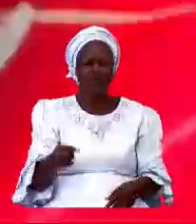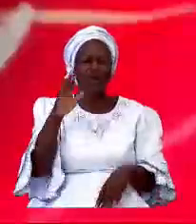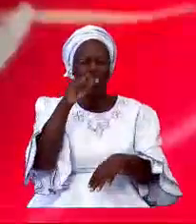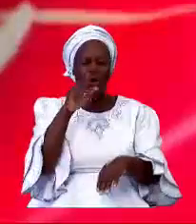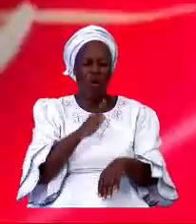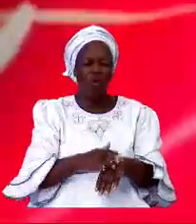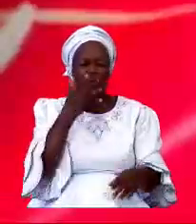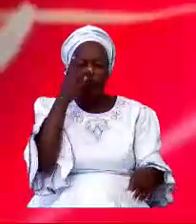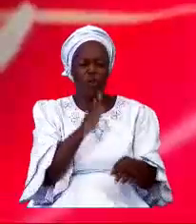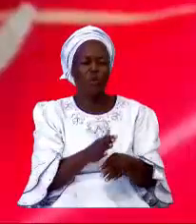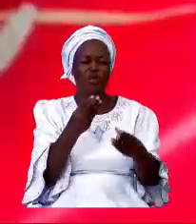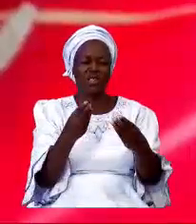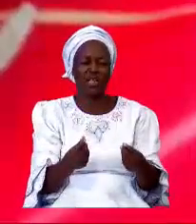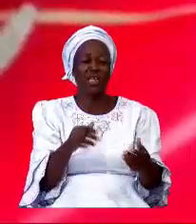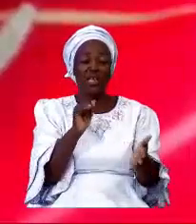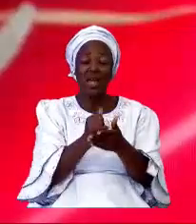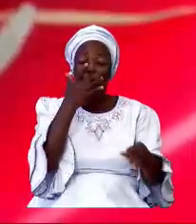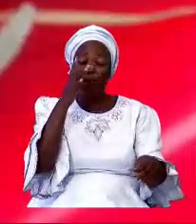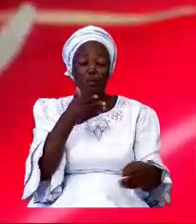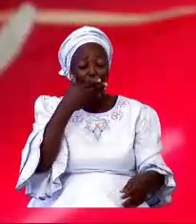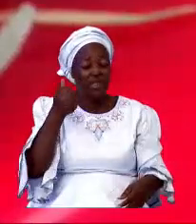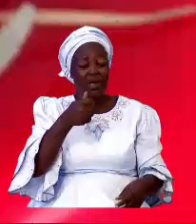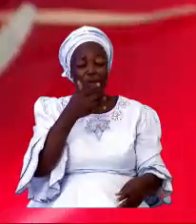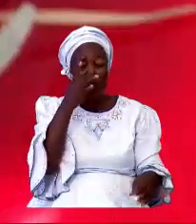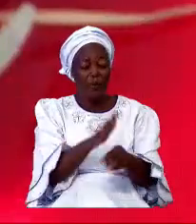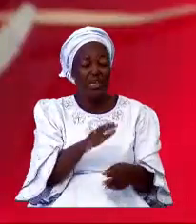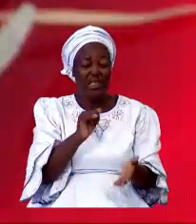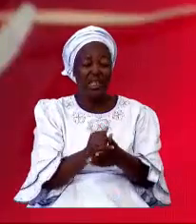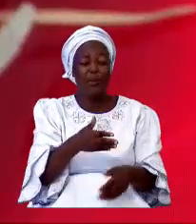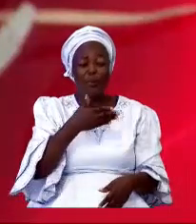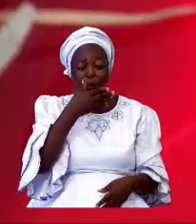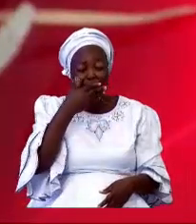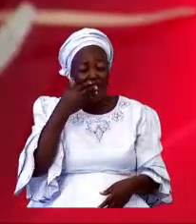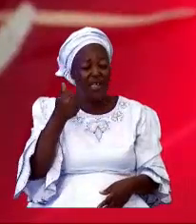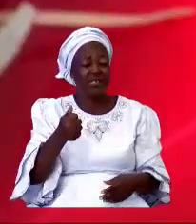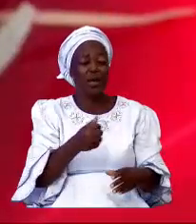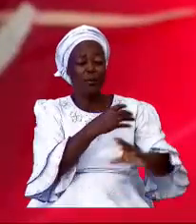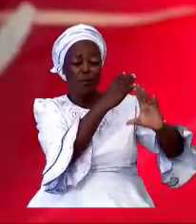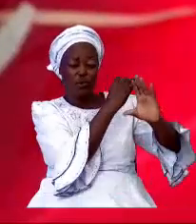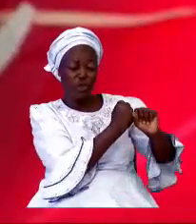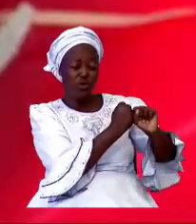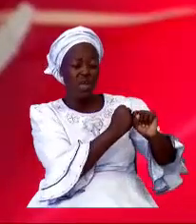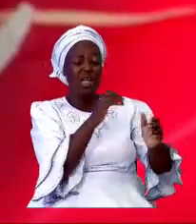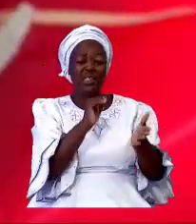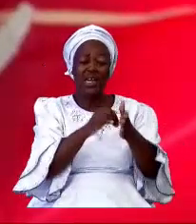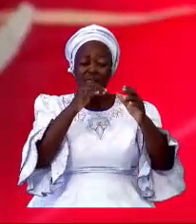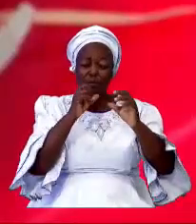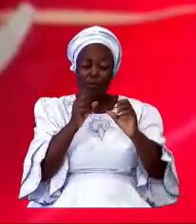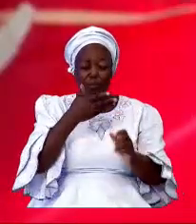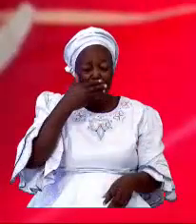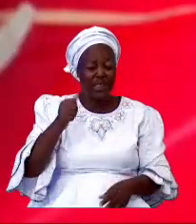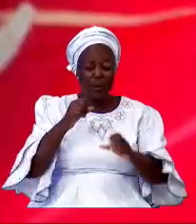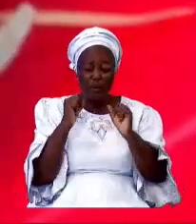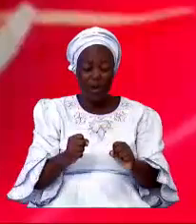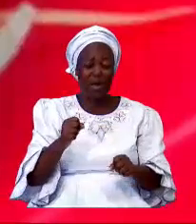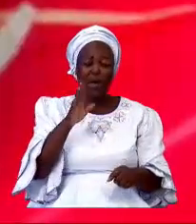Better things await you on Canaan land. That better promise, that better possession, that